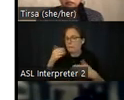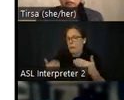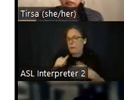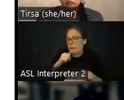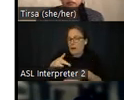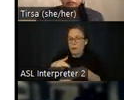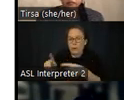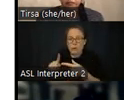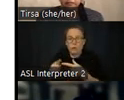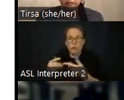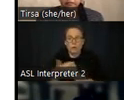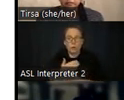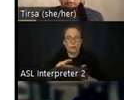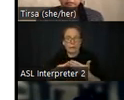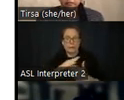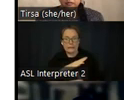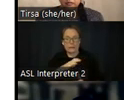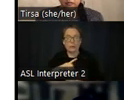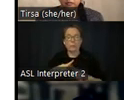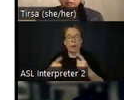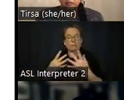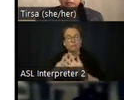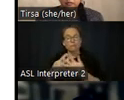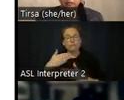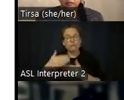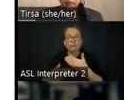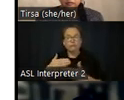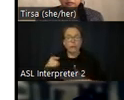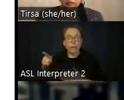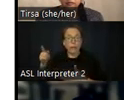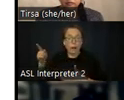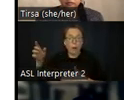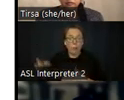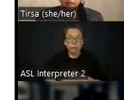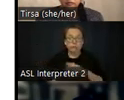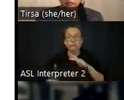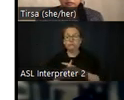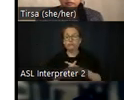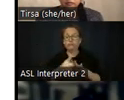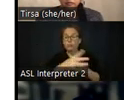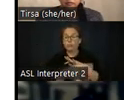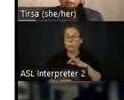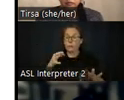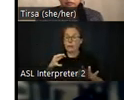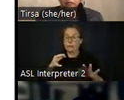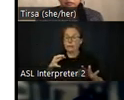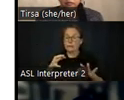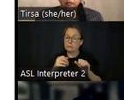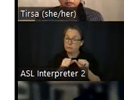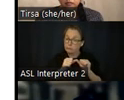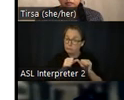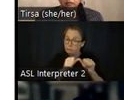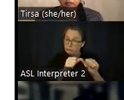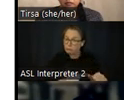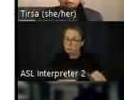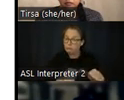processes would be available to step in and do the same onboarding process to